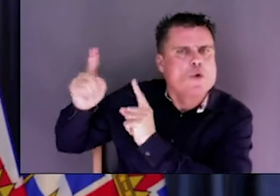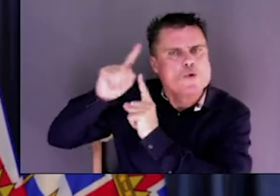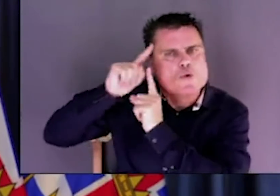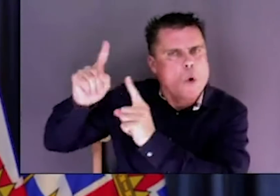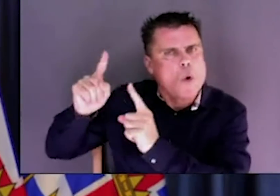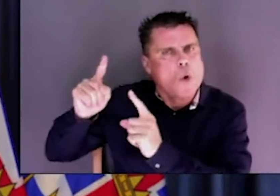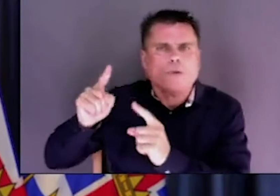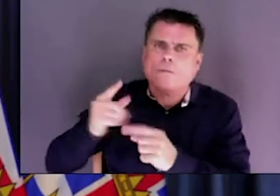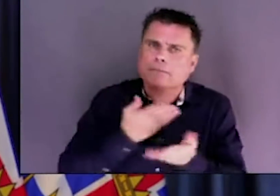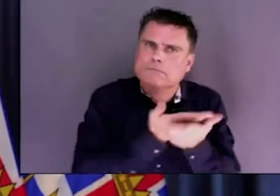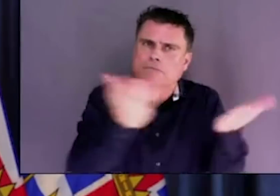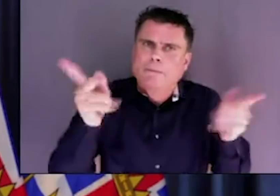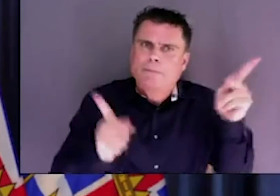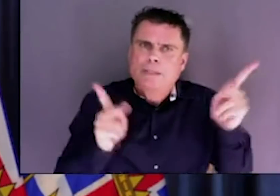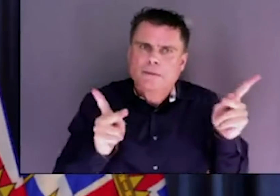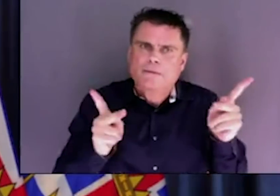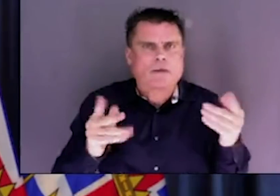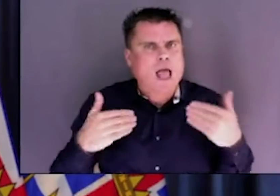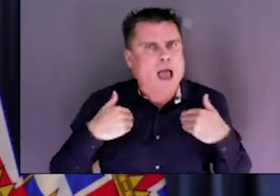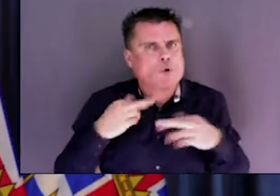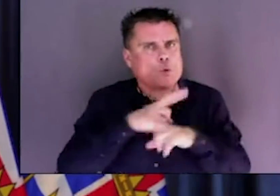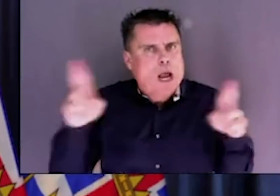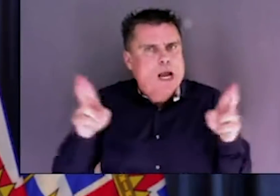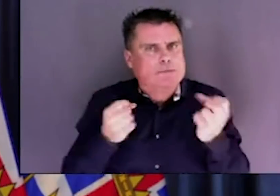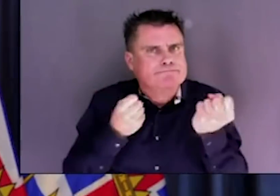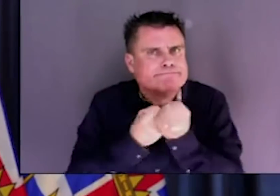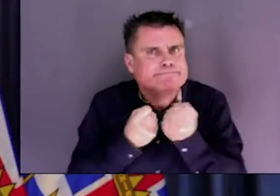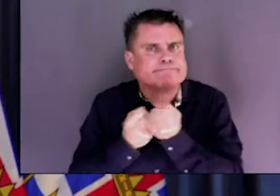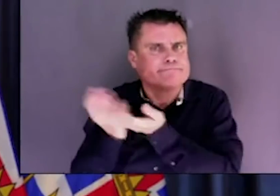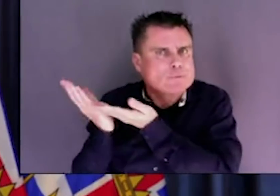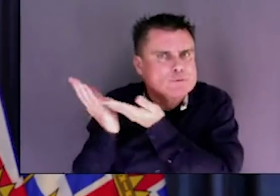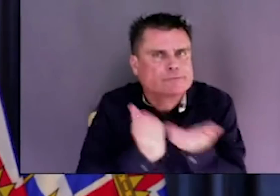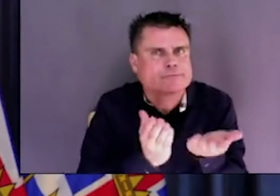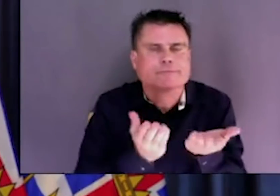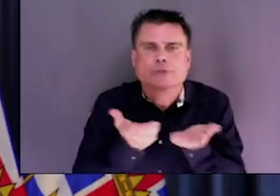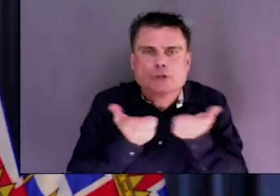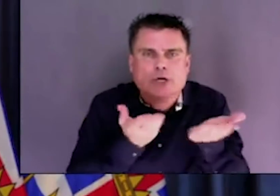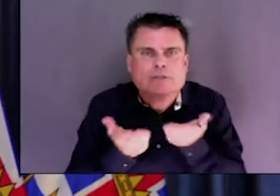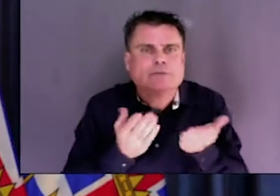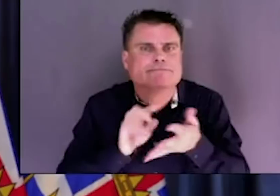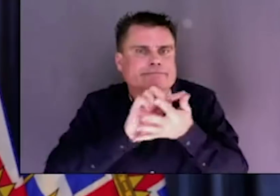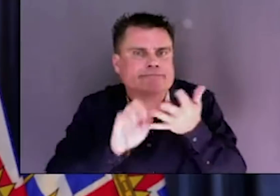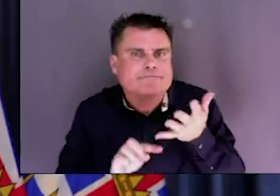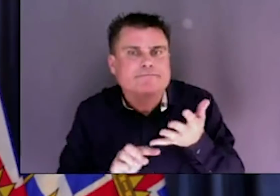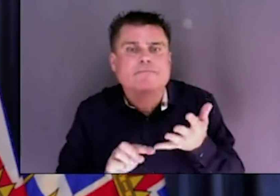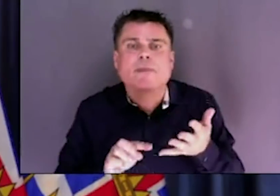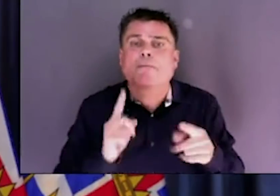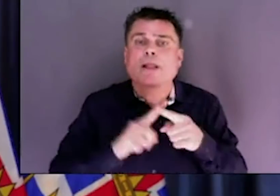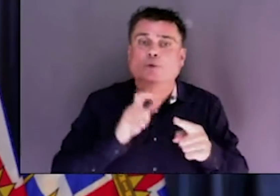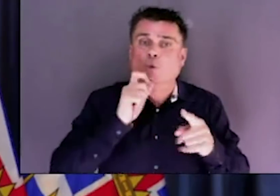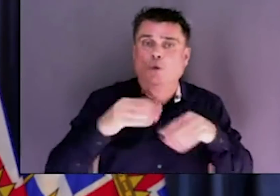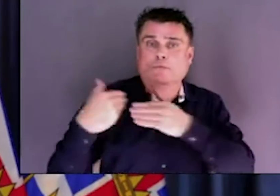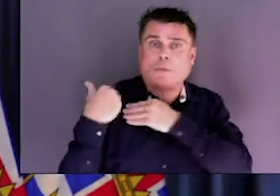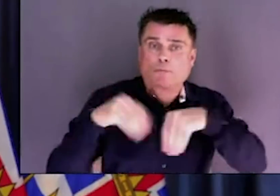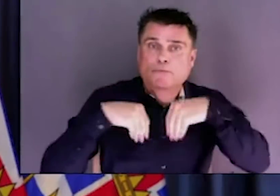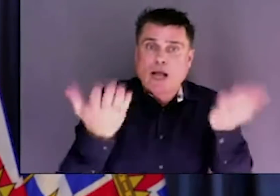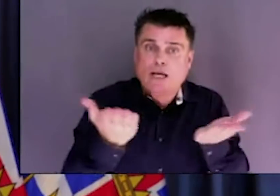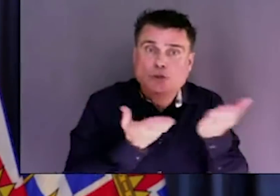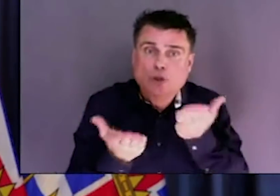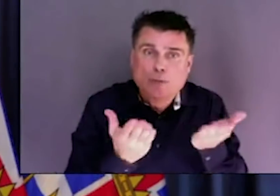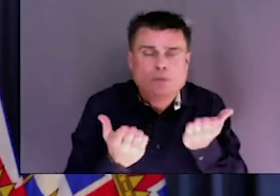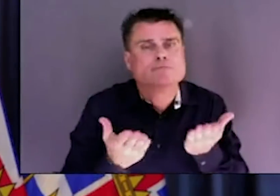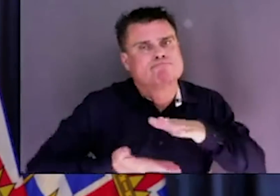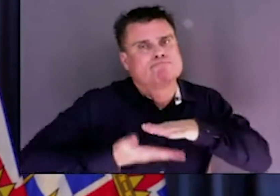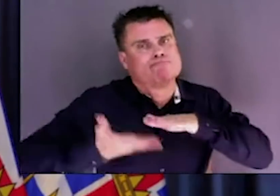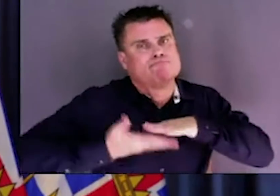and also to make sure that those service deliverers are compensated for the work that they do. It's all critically important that we have this seamless